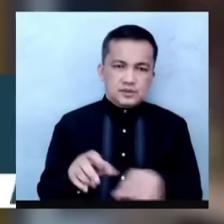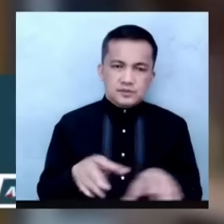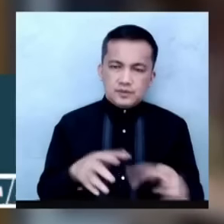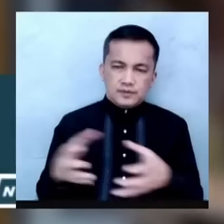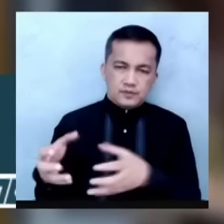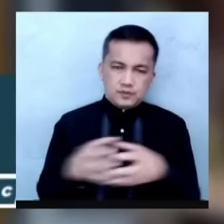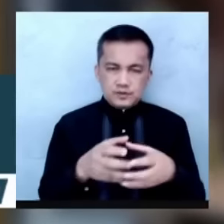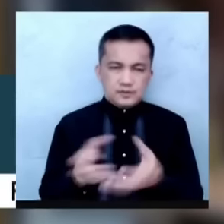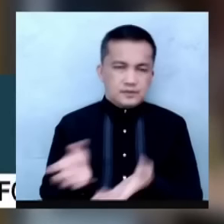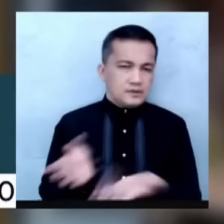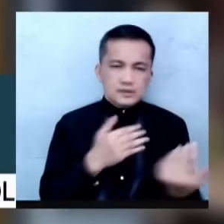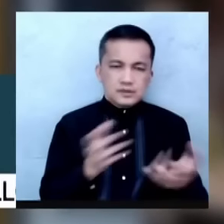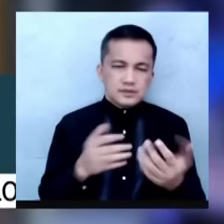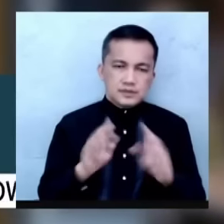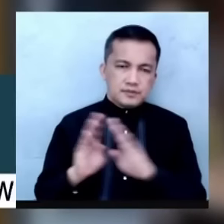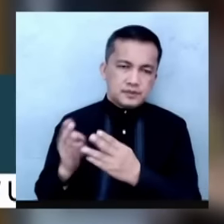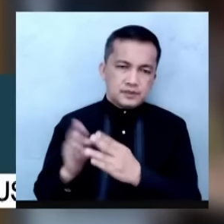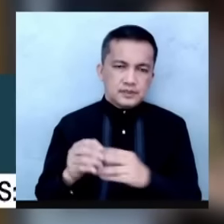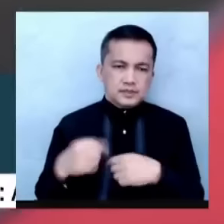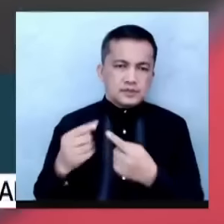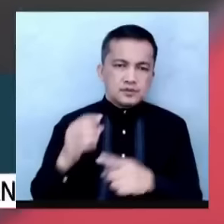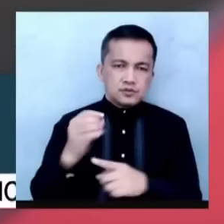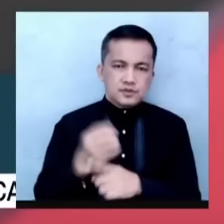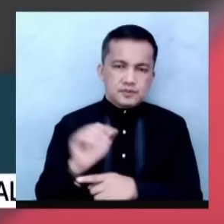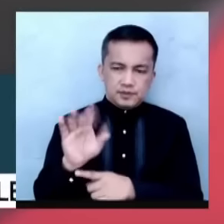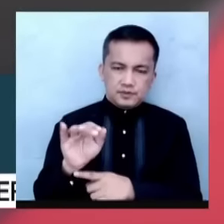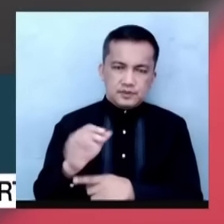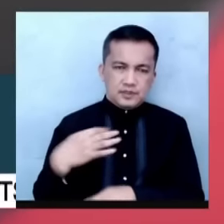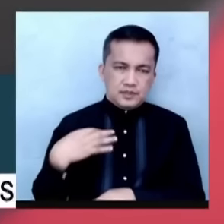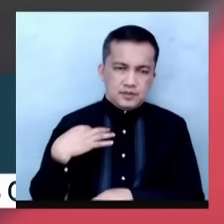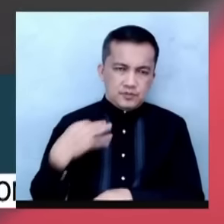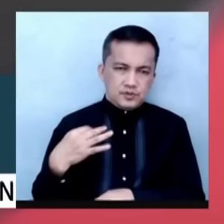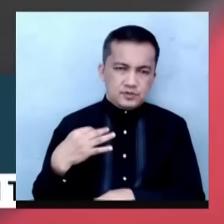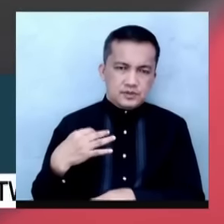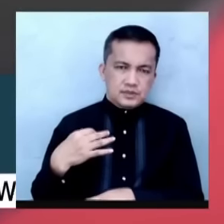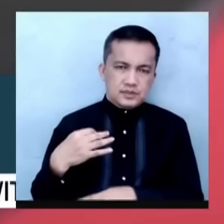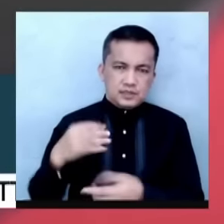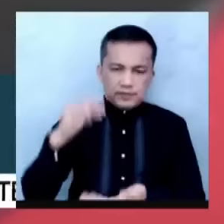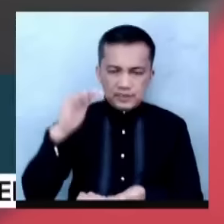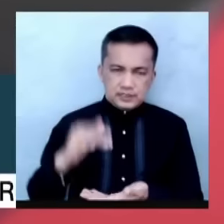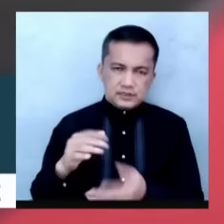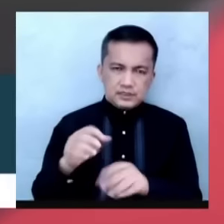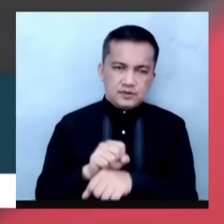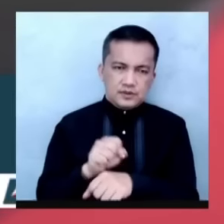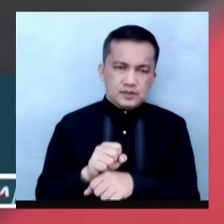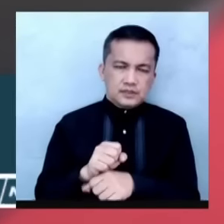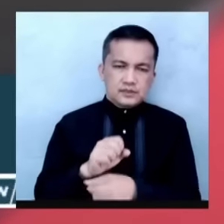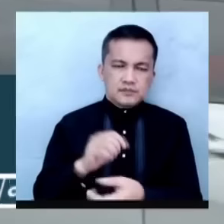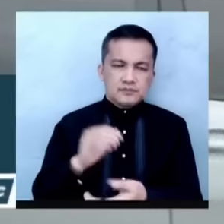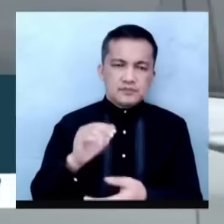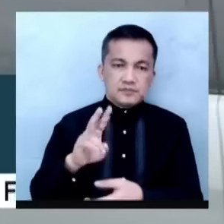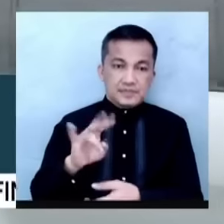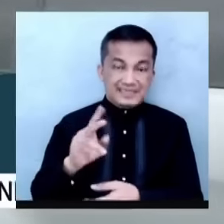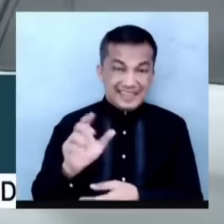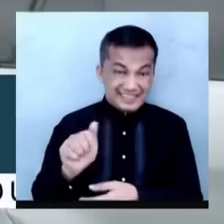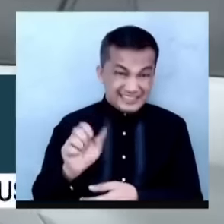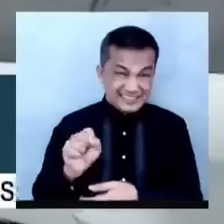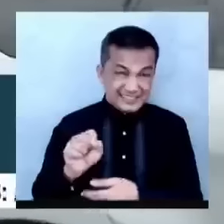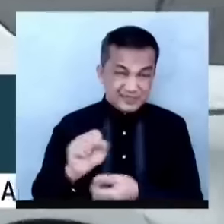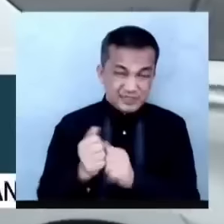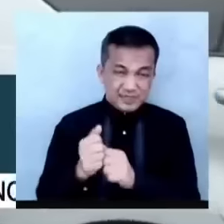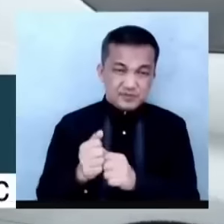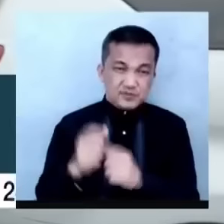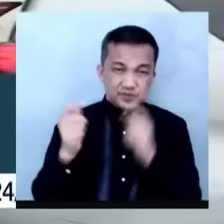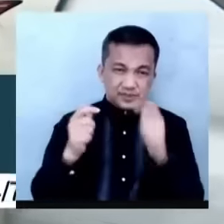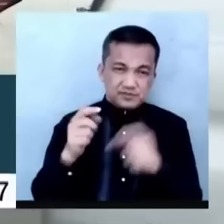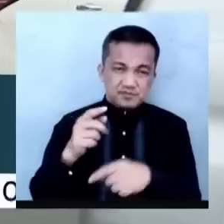will be given until October 15 to voluntarily downgrade their work visas to tourist visas. President Marcos, in his third State of the Nation